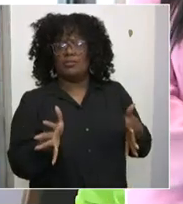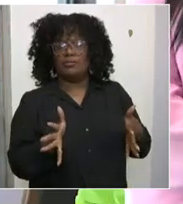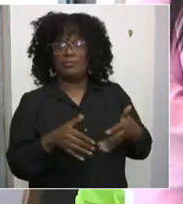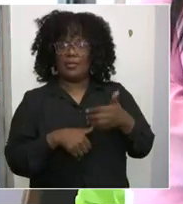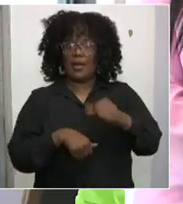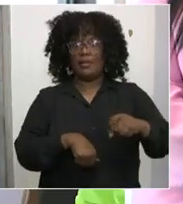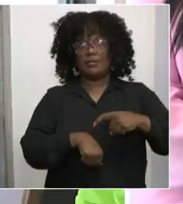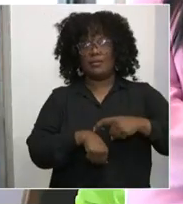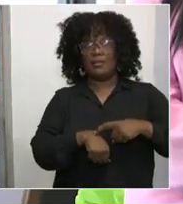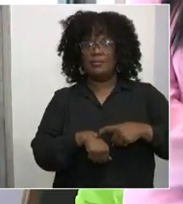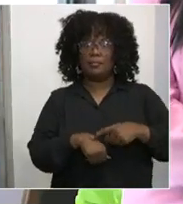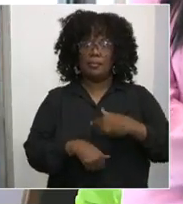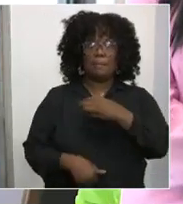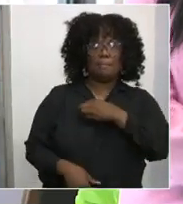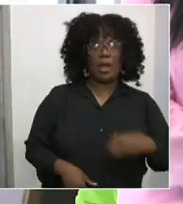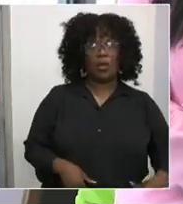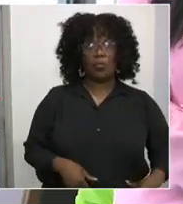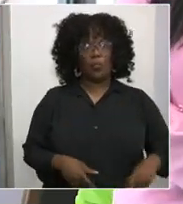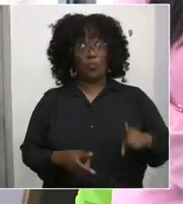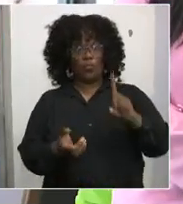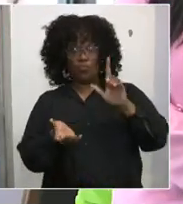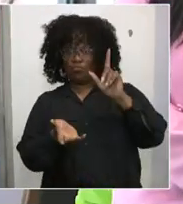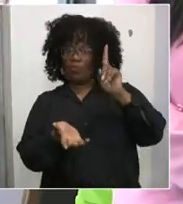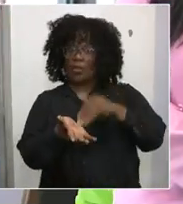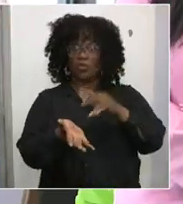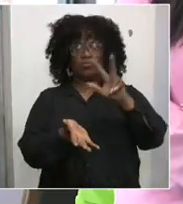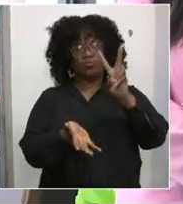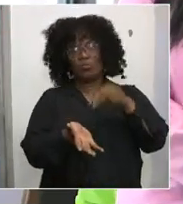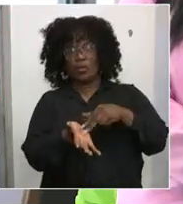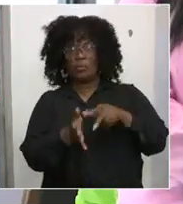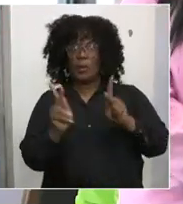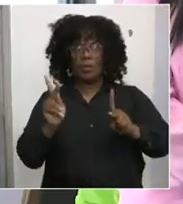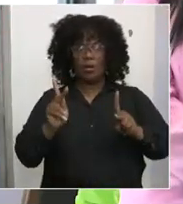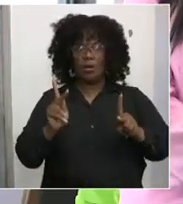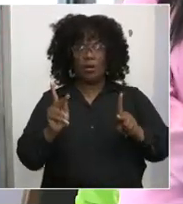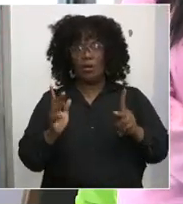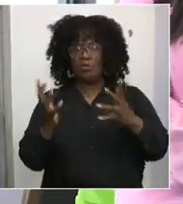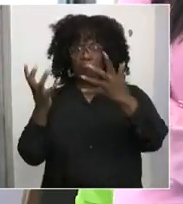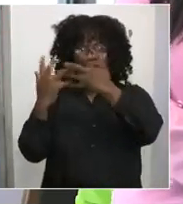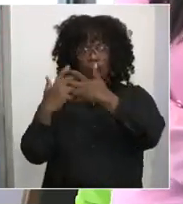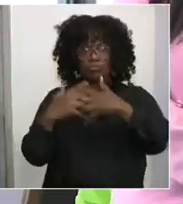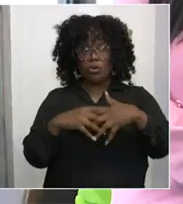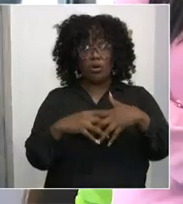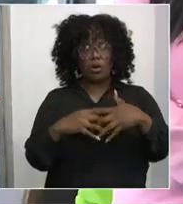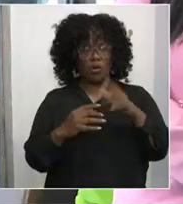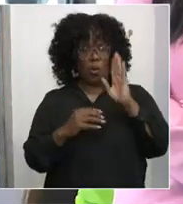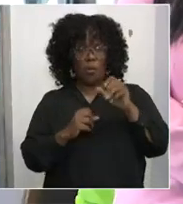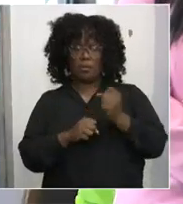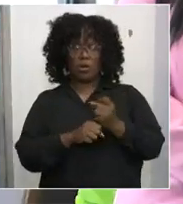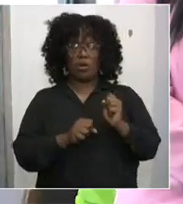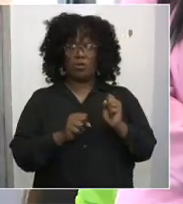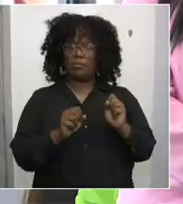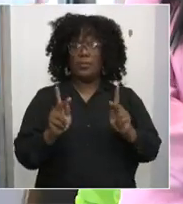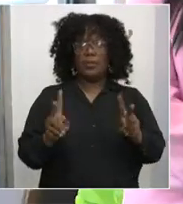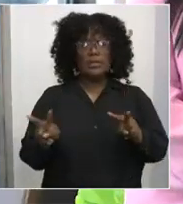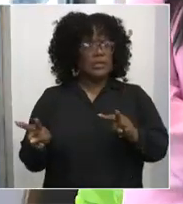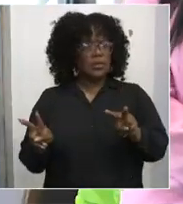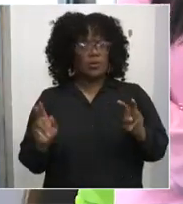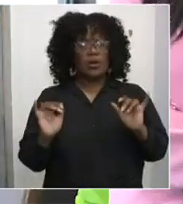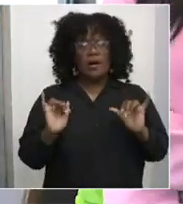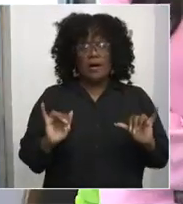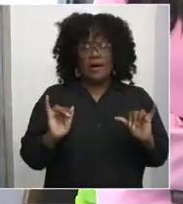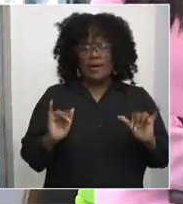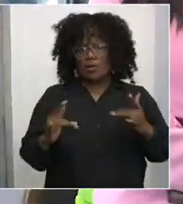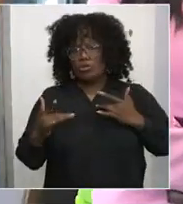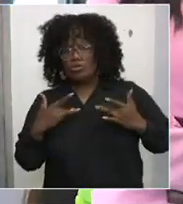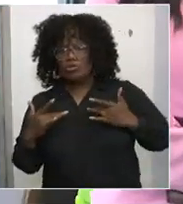thousands of people, you got a lot of movements, it causes everybody to be concerned about making sure we're